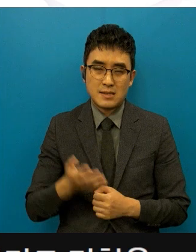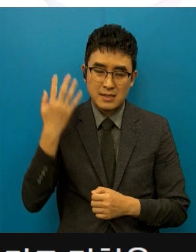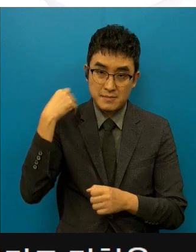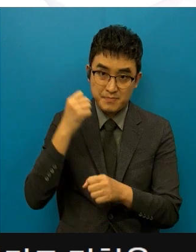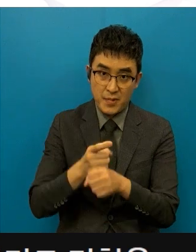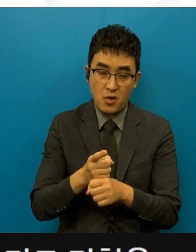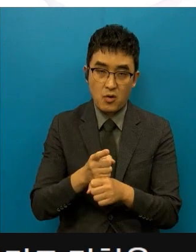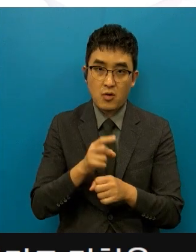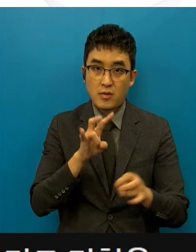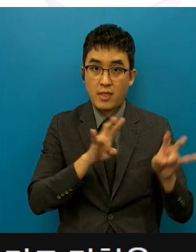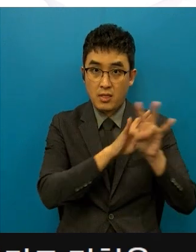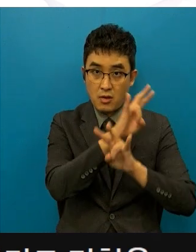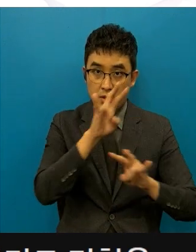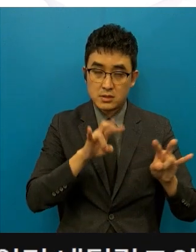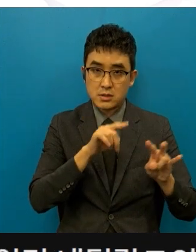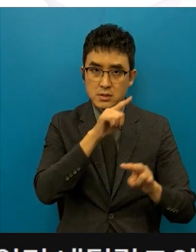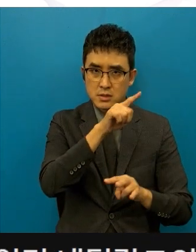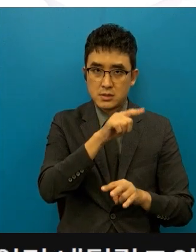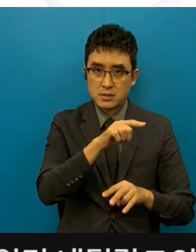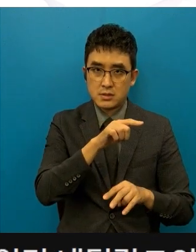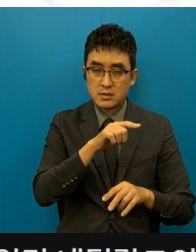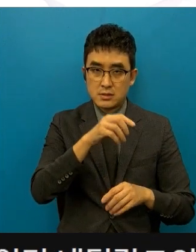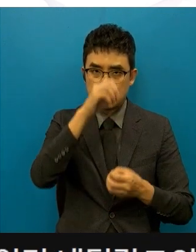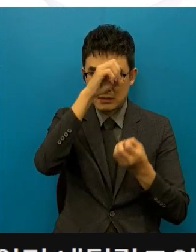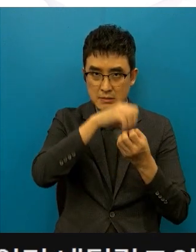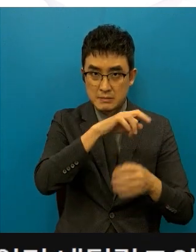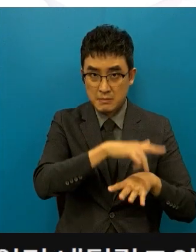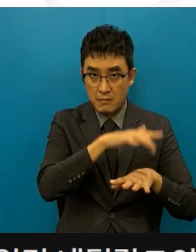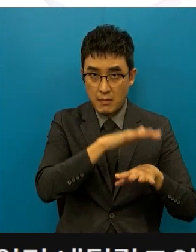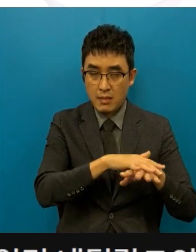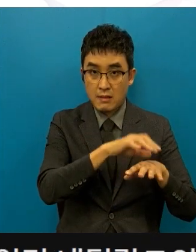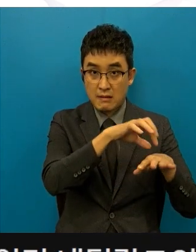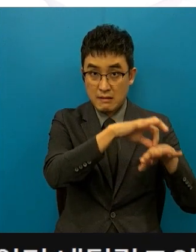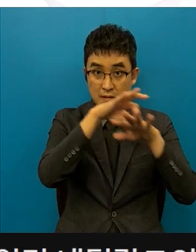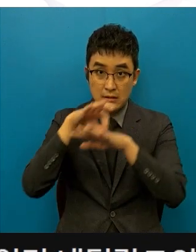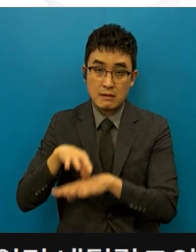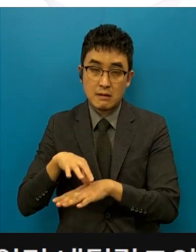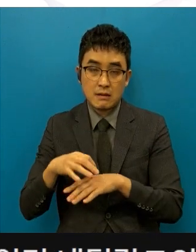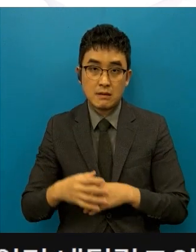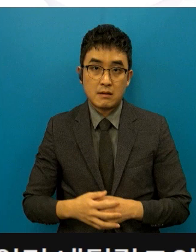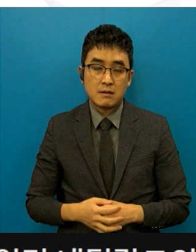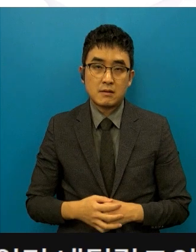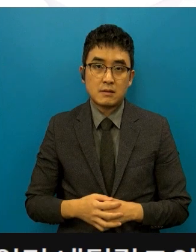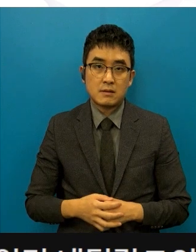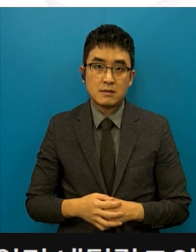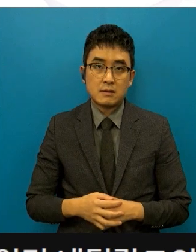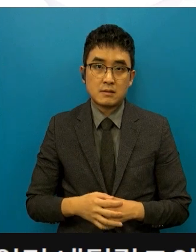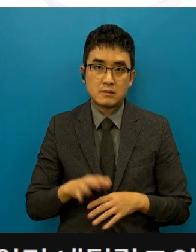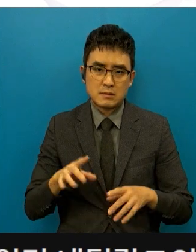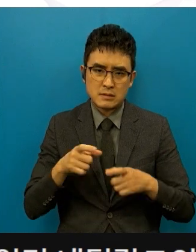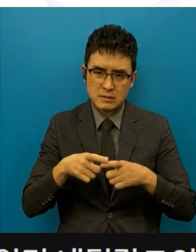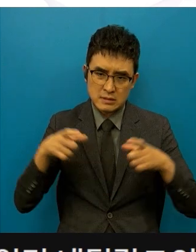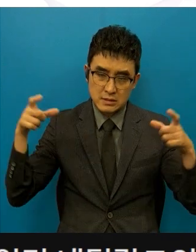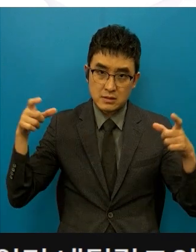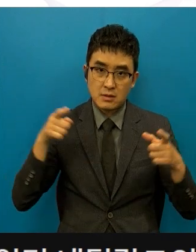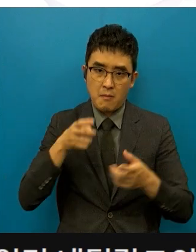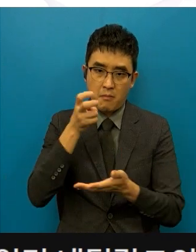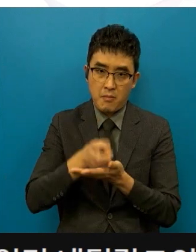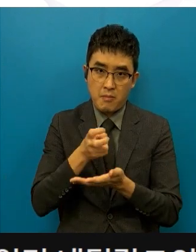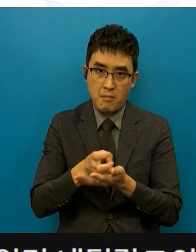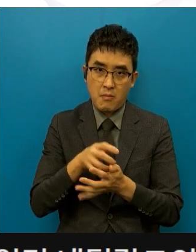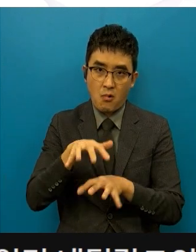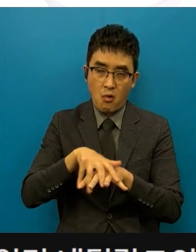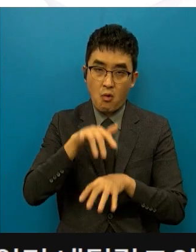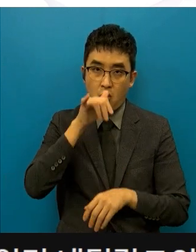very comprehensive legal framework, and the medical profession also is very up to date with the practice and